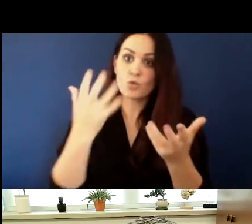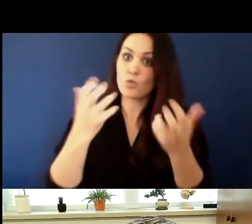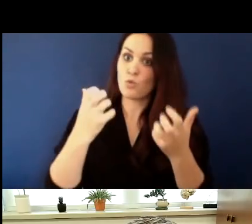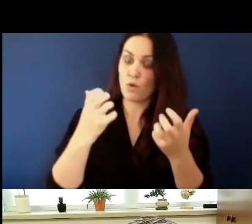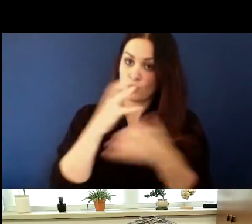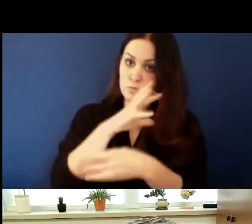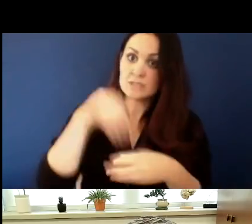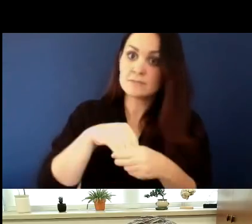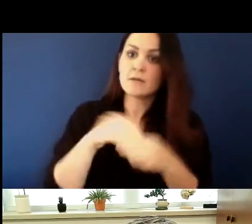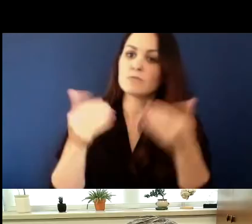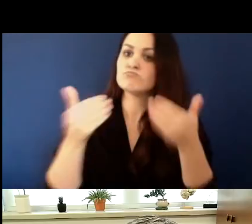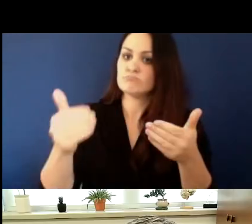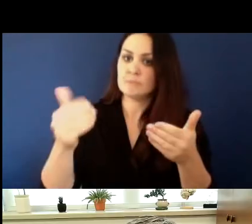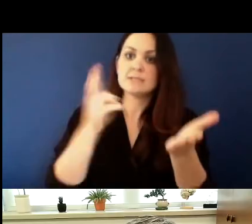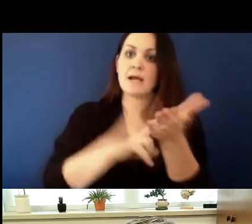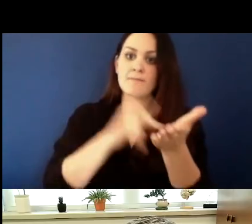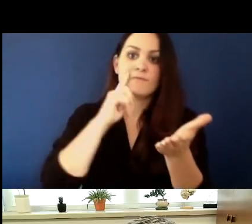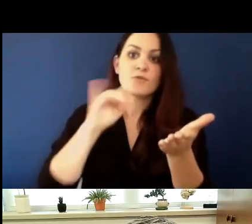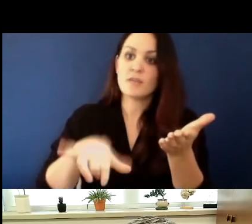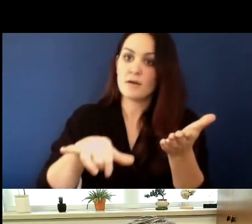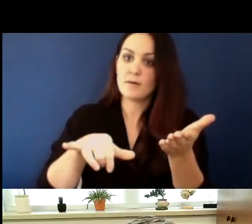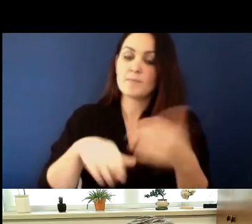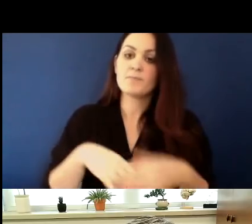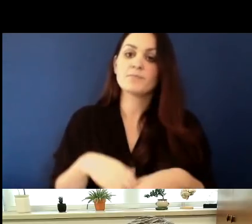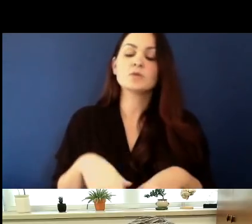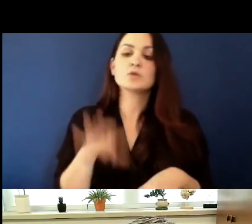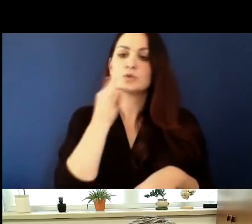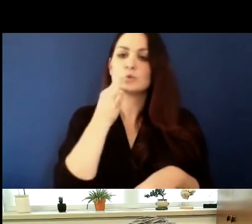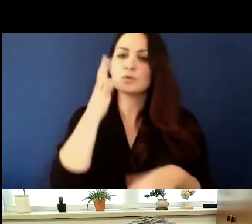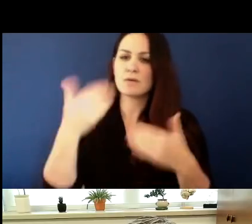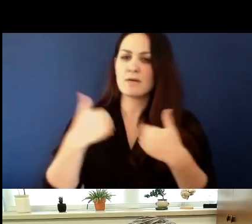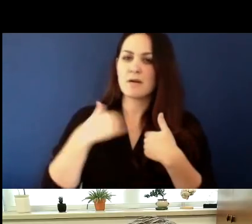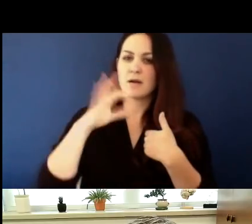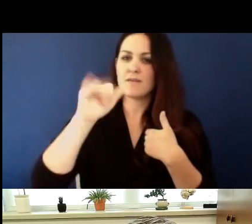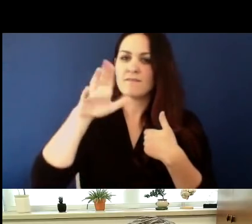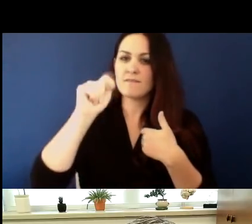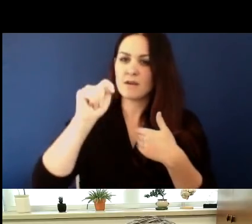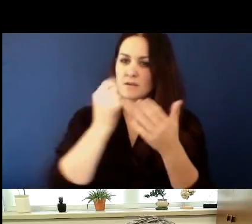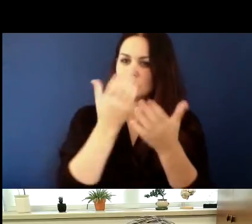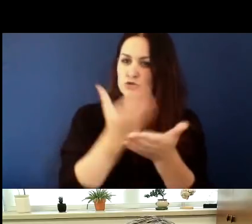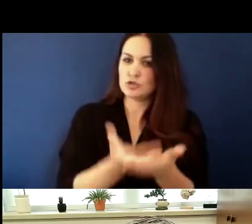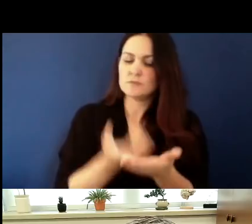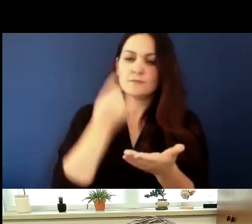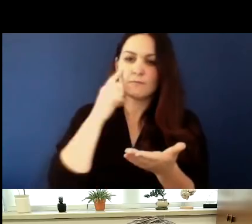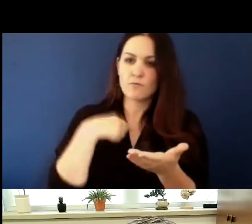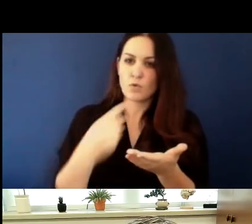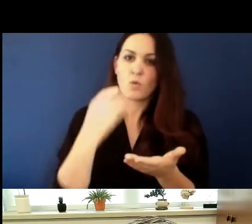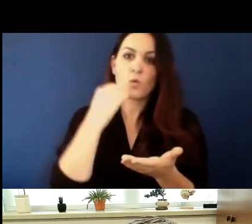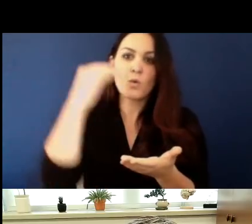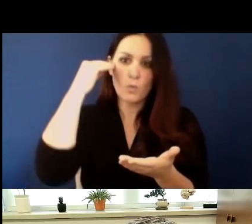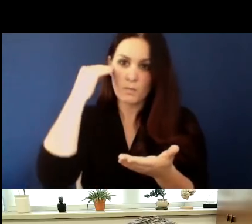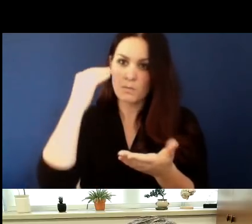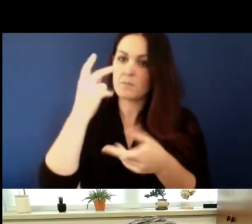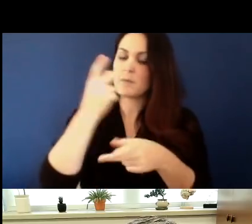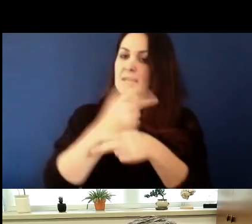to sign up for that. We will also soon have a fact sheet for home caregivers that summarizes our procedures